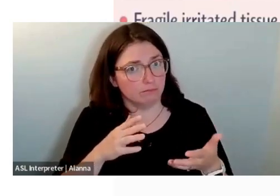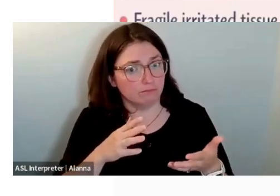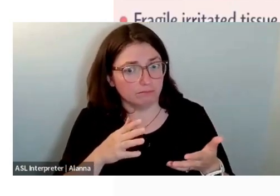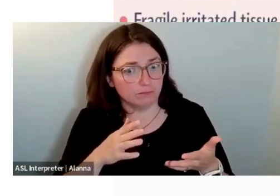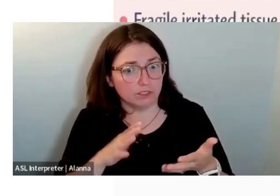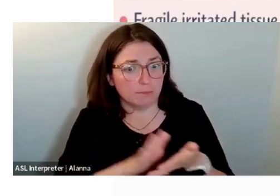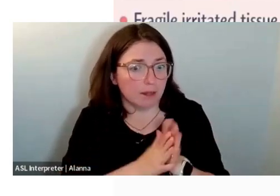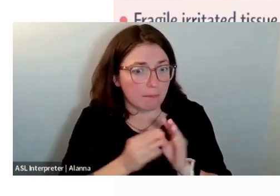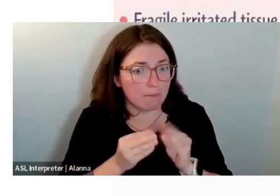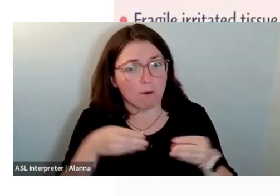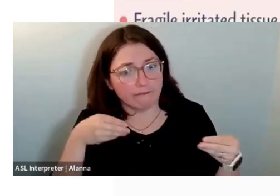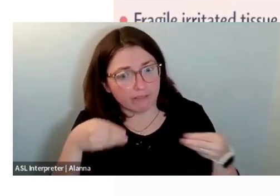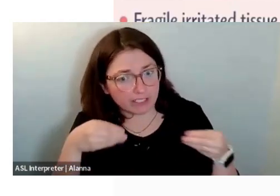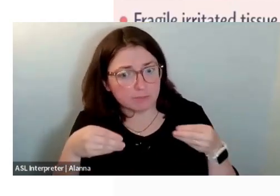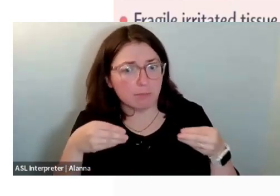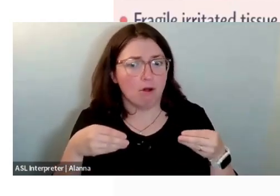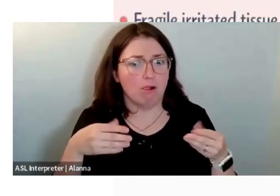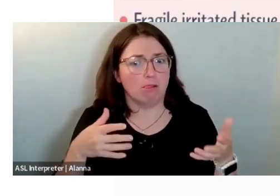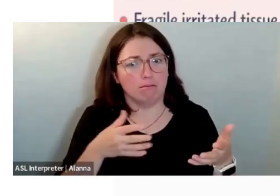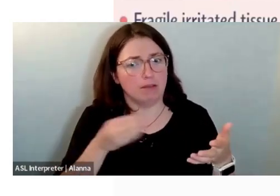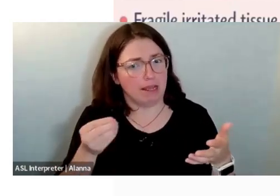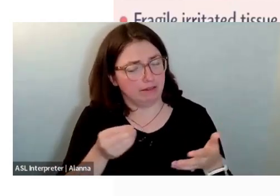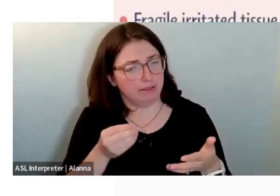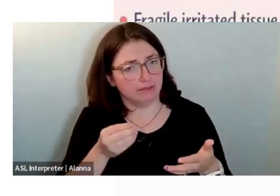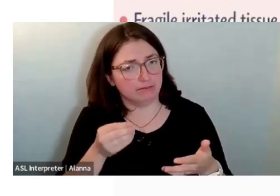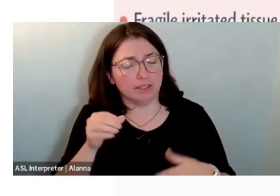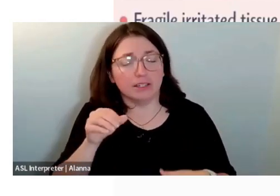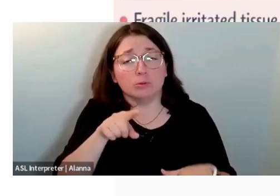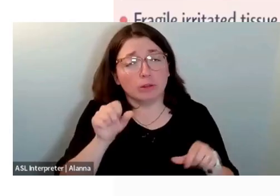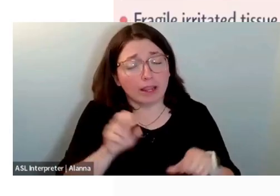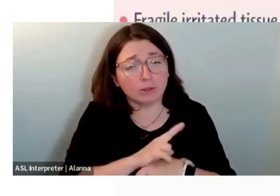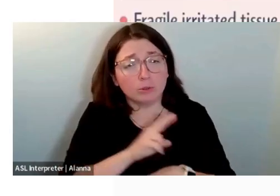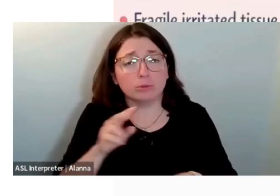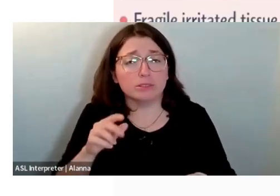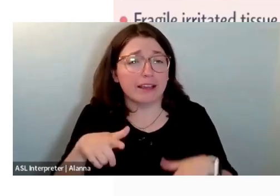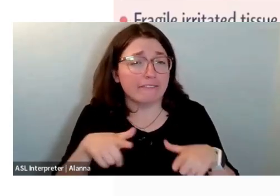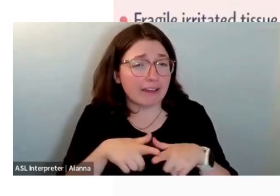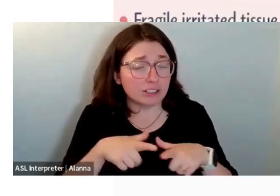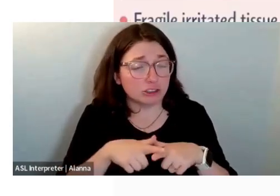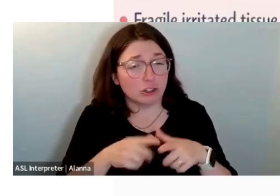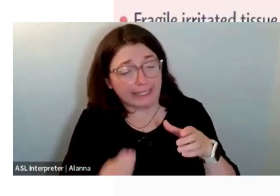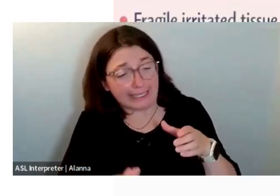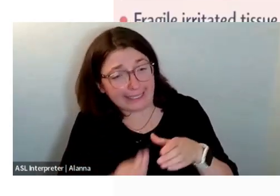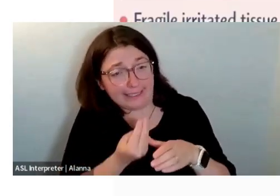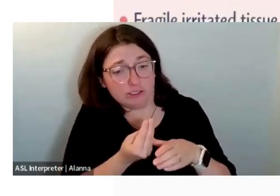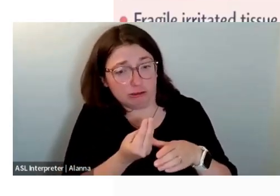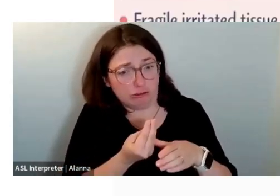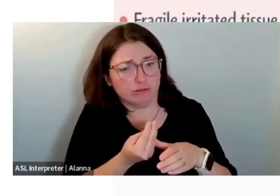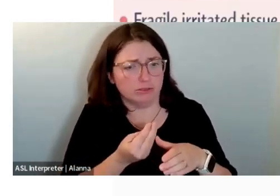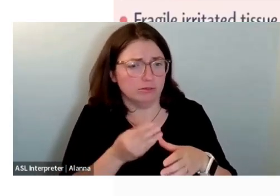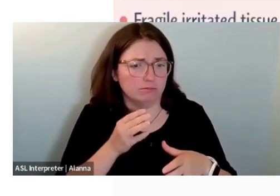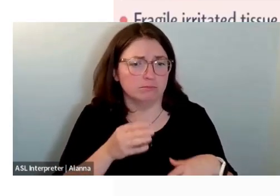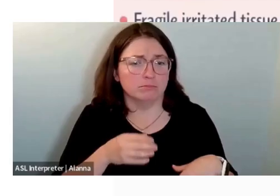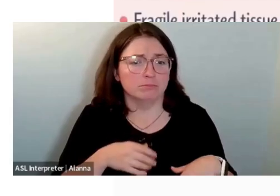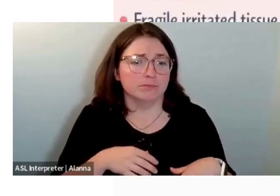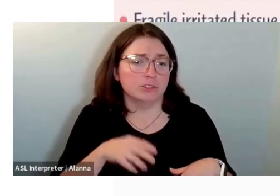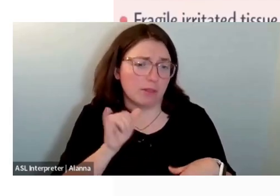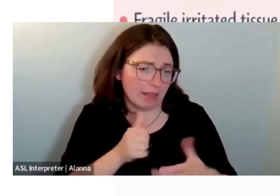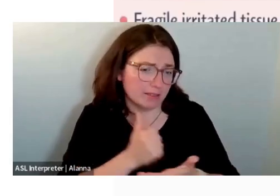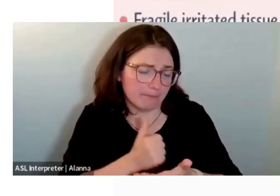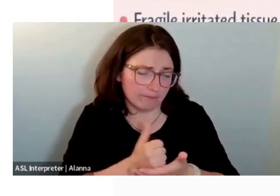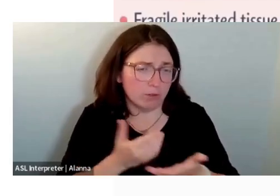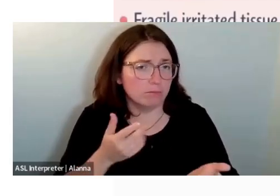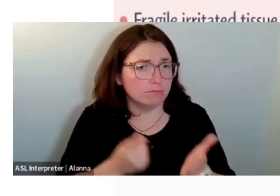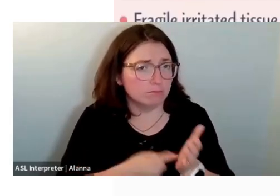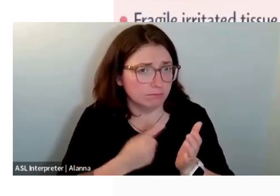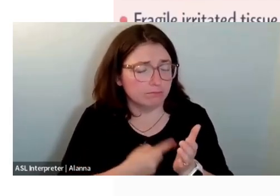helpful. Also, we need blood flow. So arousal, any kind of arousal, brings